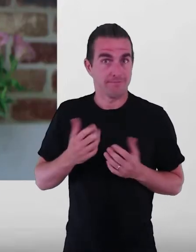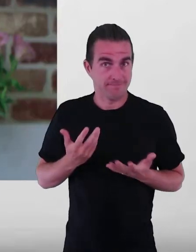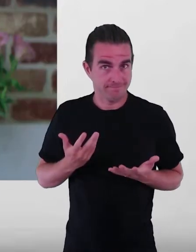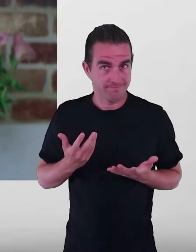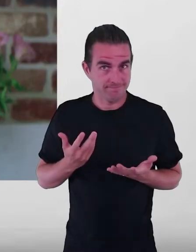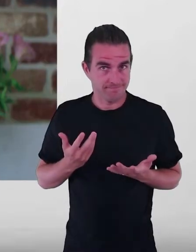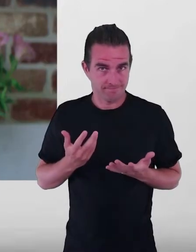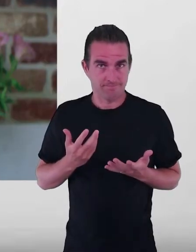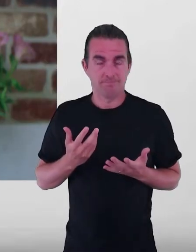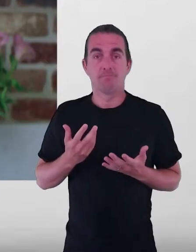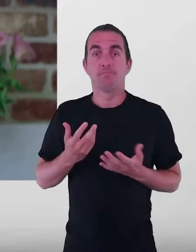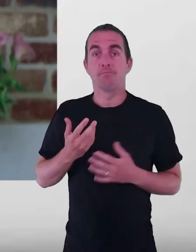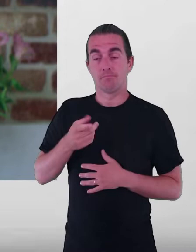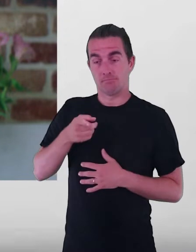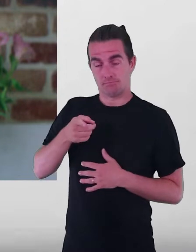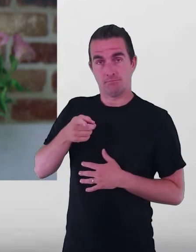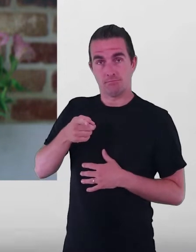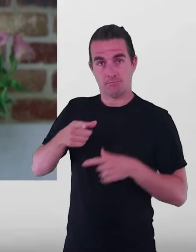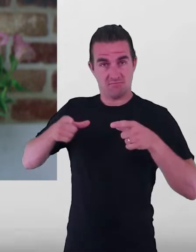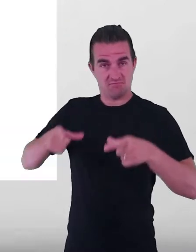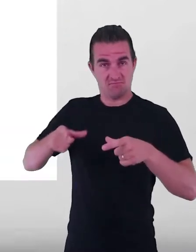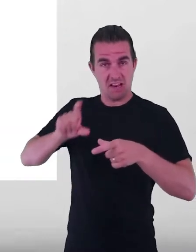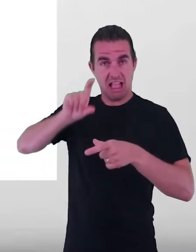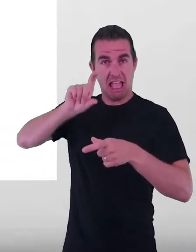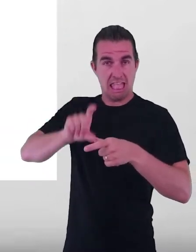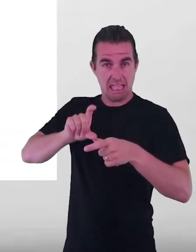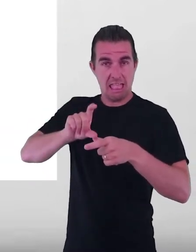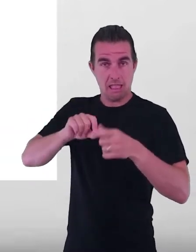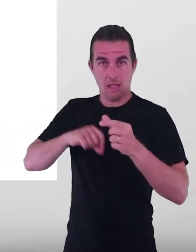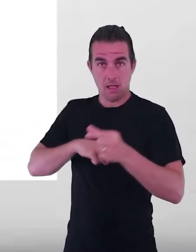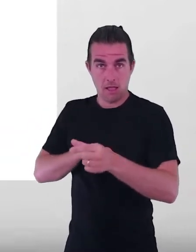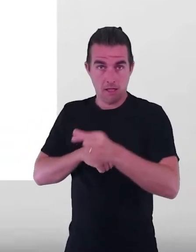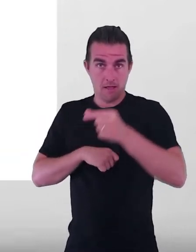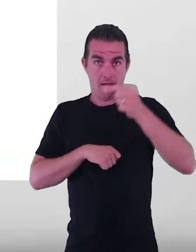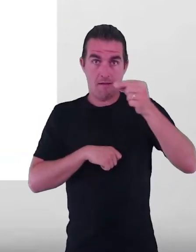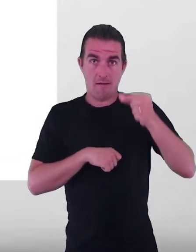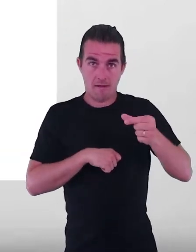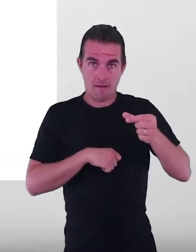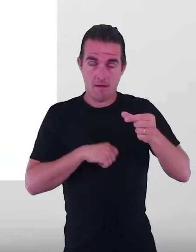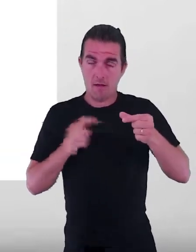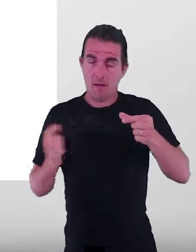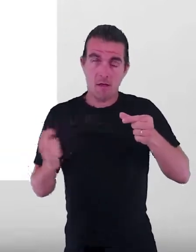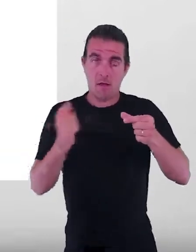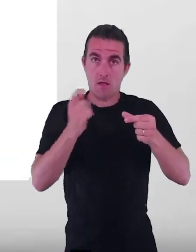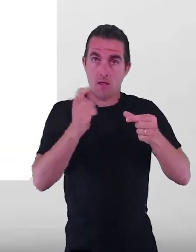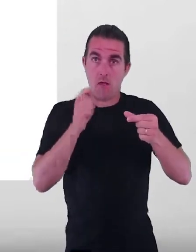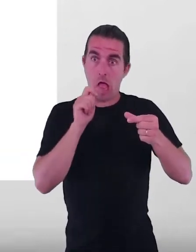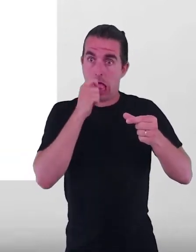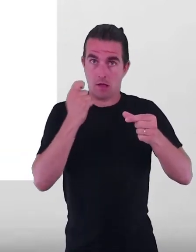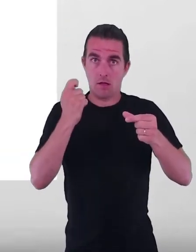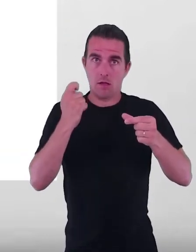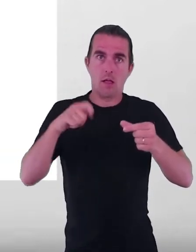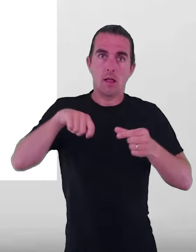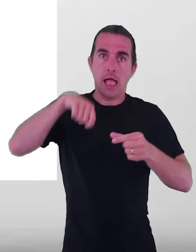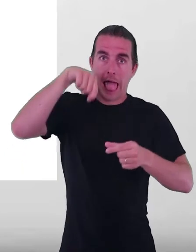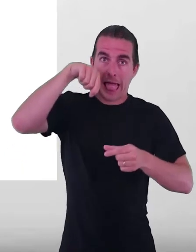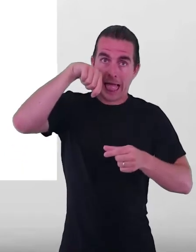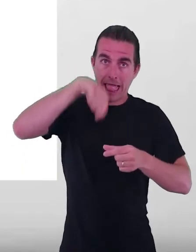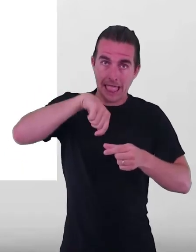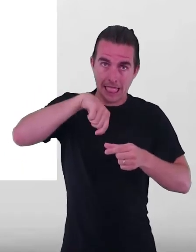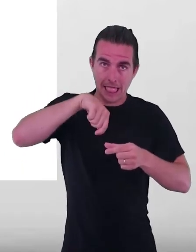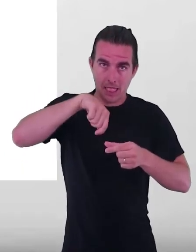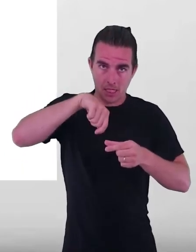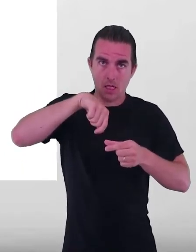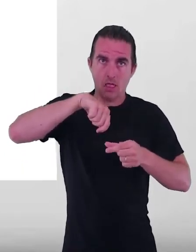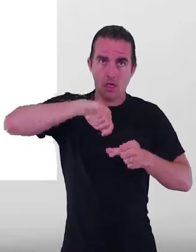Now it's time to process the swab sample. Pick up the extraction tube and place the swab with the sample into the extraction